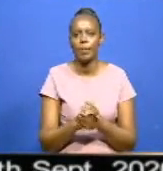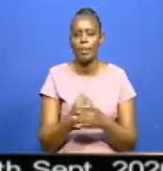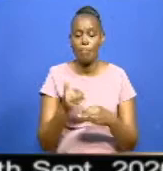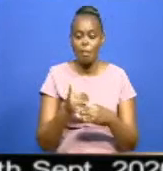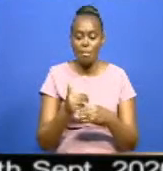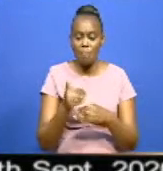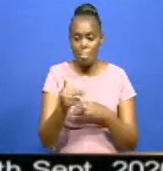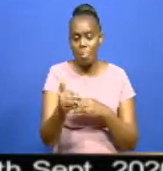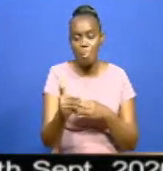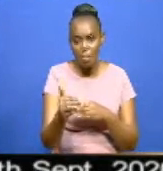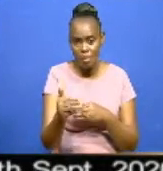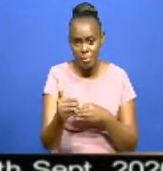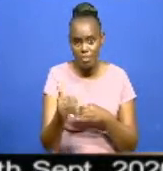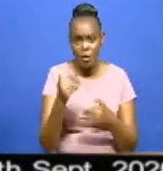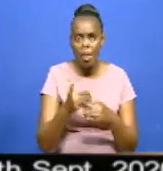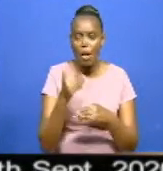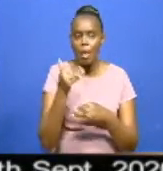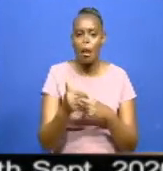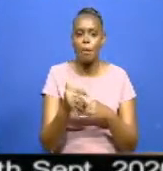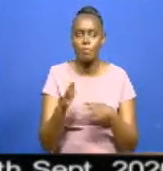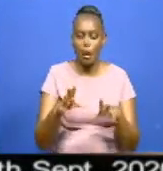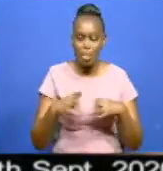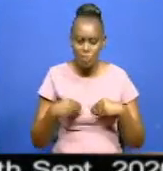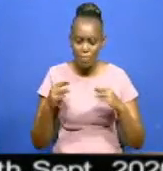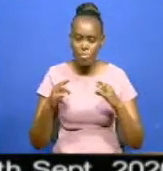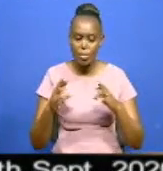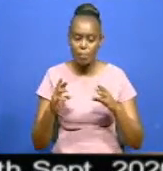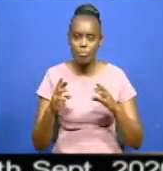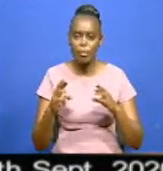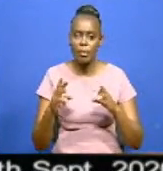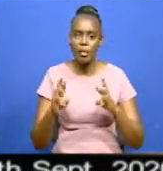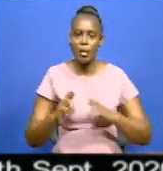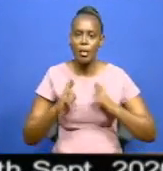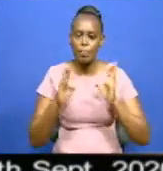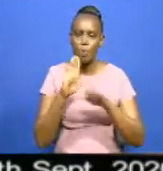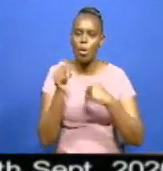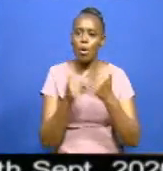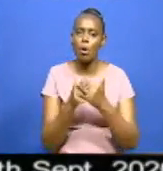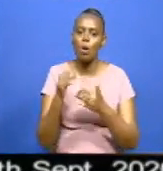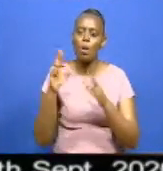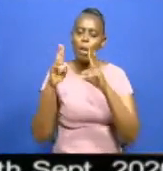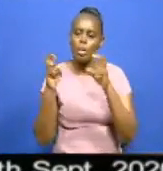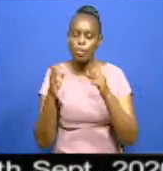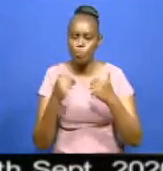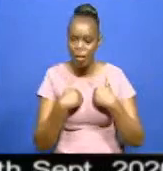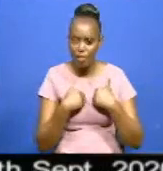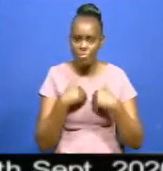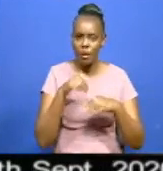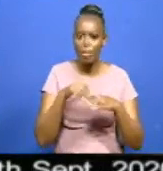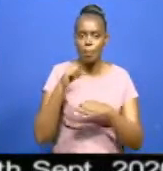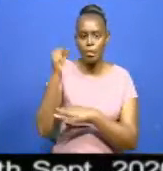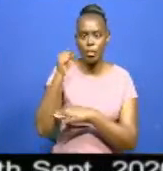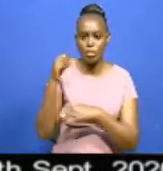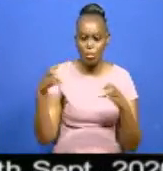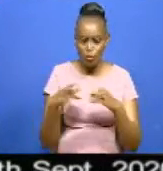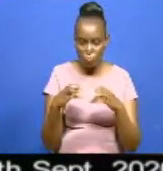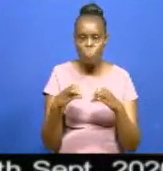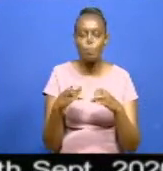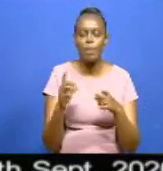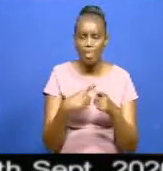henceforth, after adoption of this report, all the issues that we have been having in our political parties will